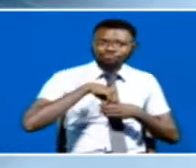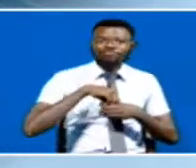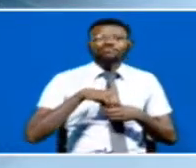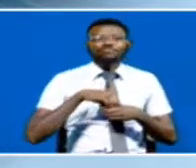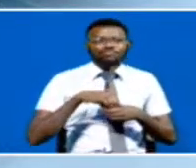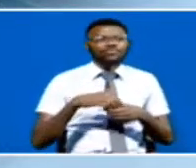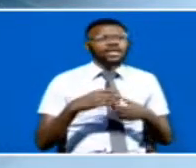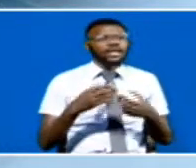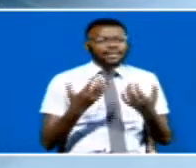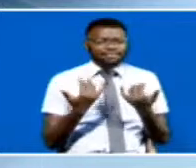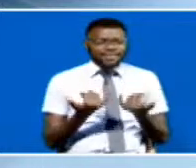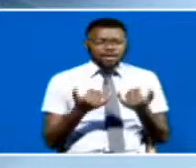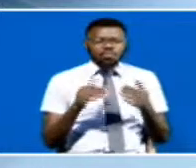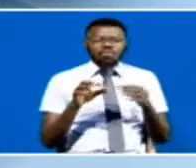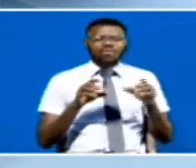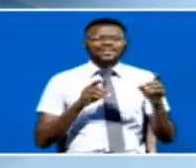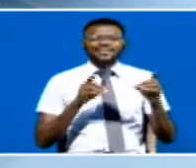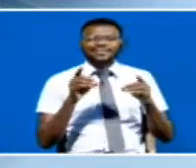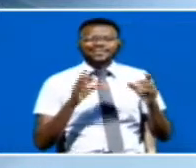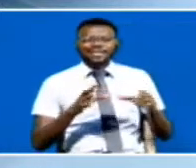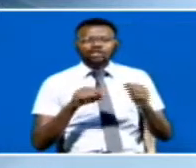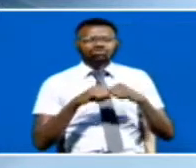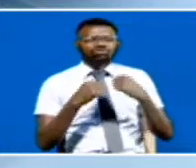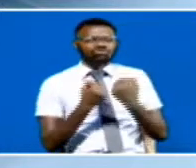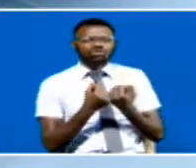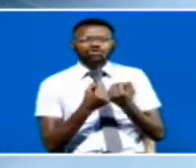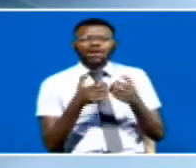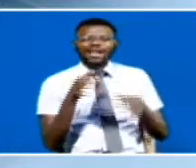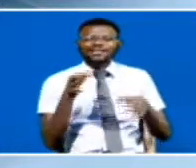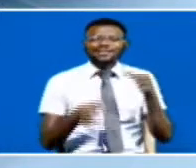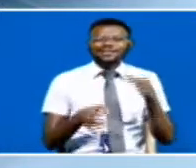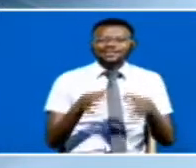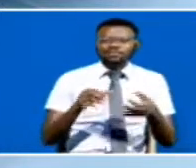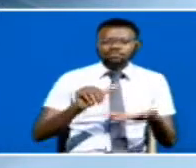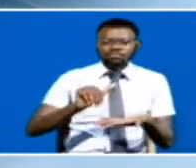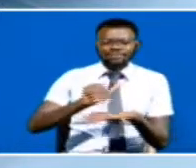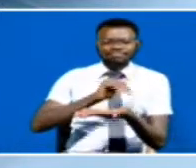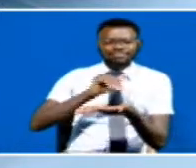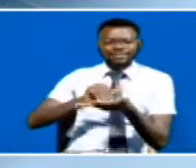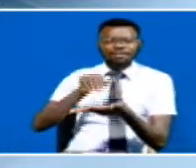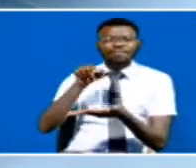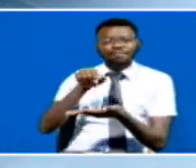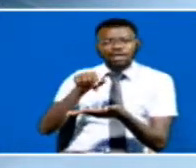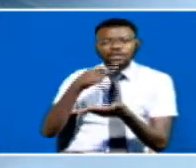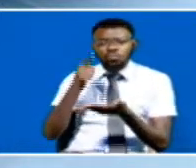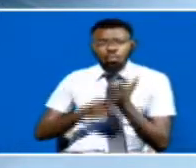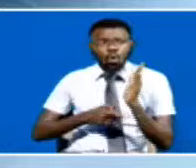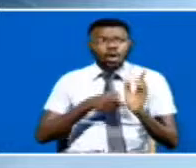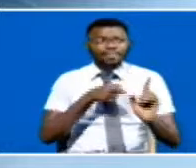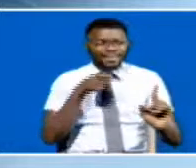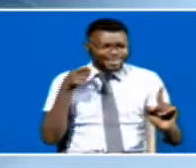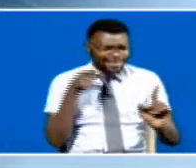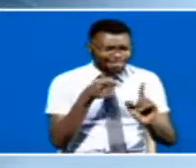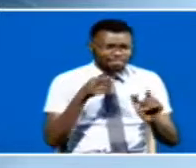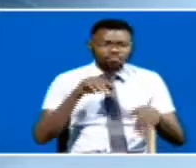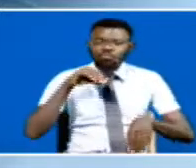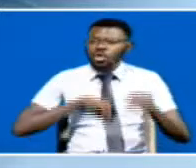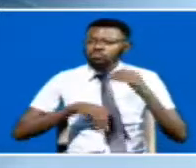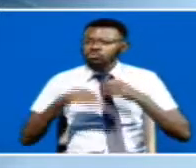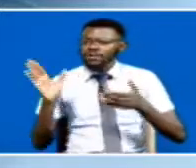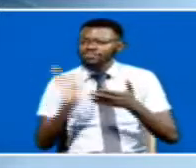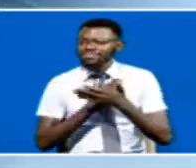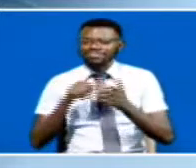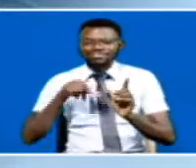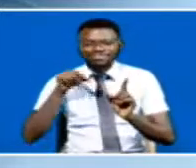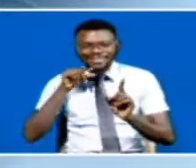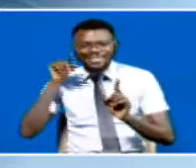of Social Justice Center's Traveling Theater, Davis Tafari, says that the mission is to end corruption, gender-based